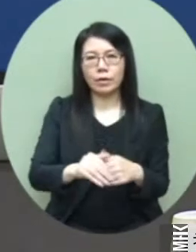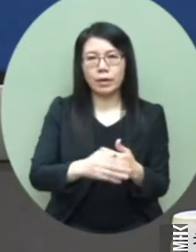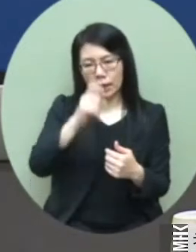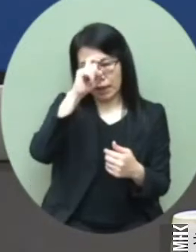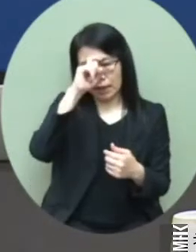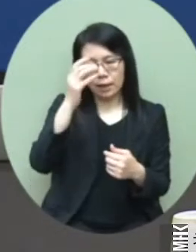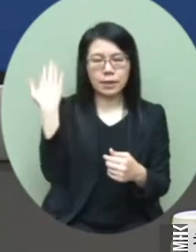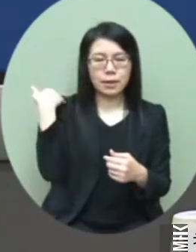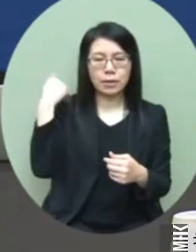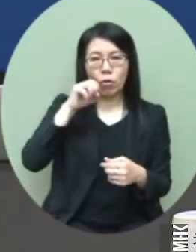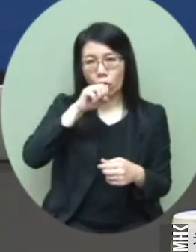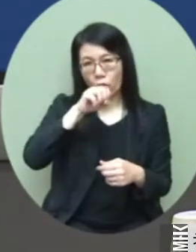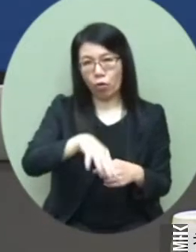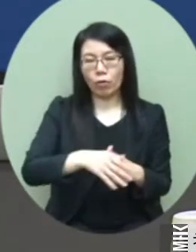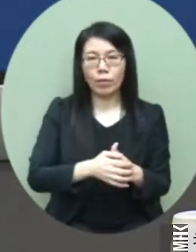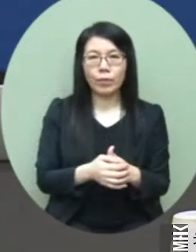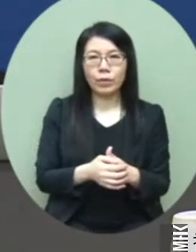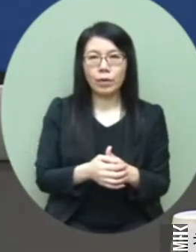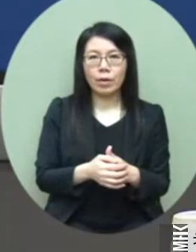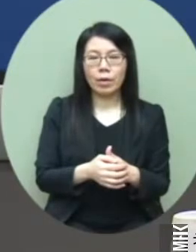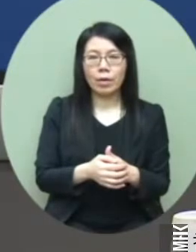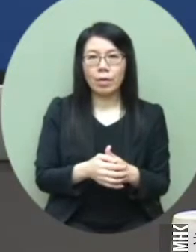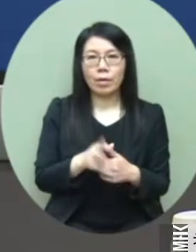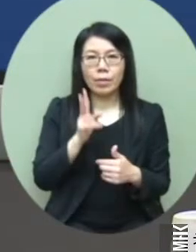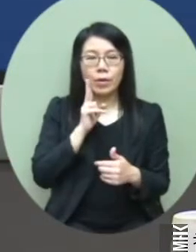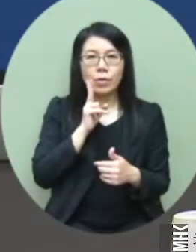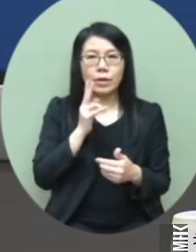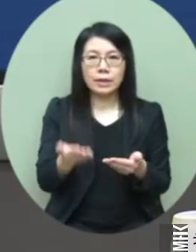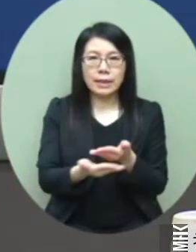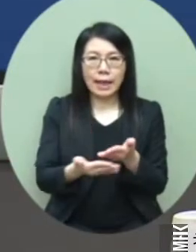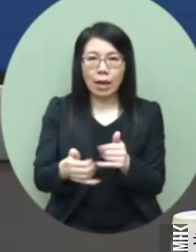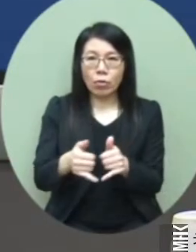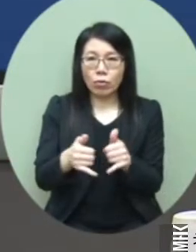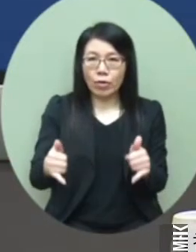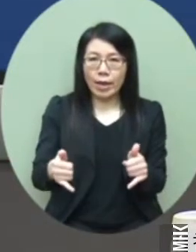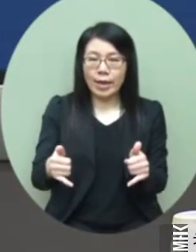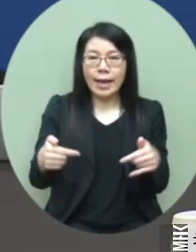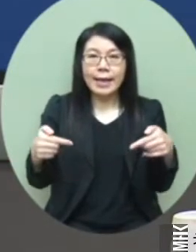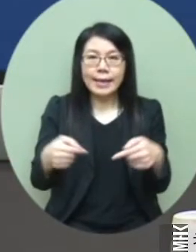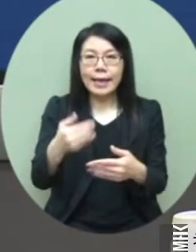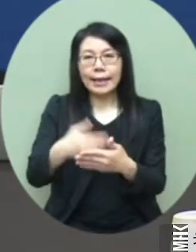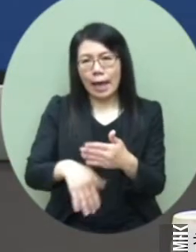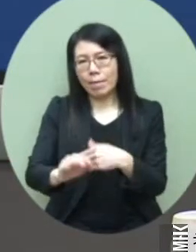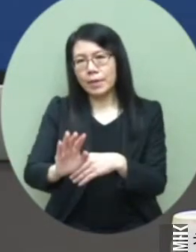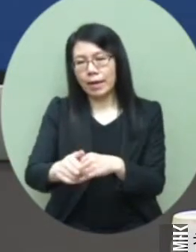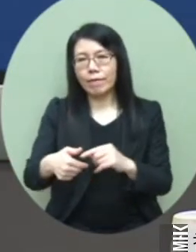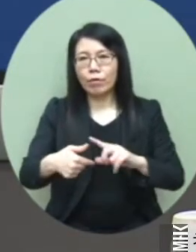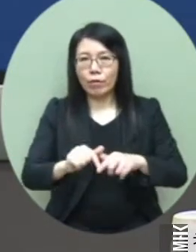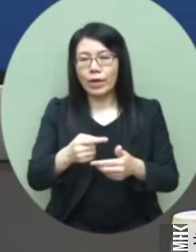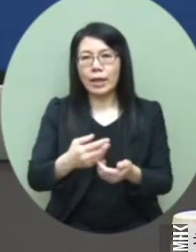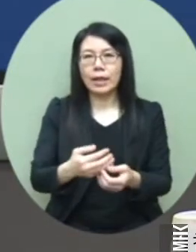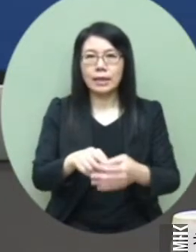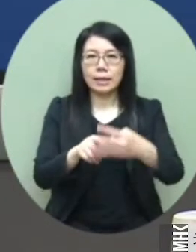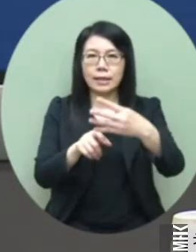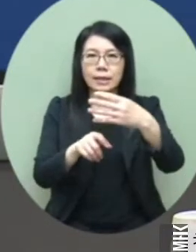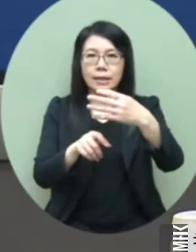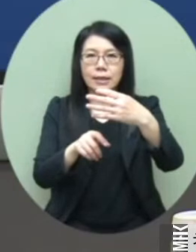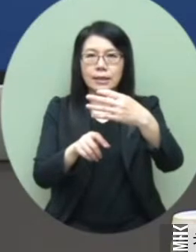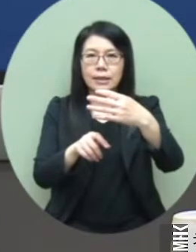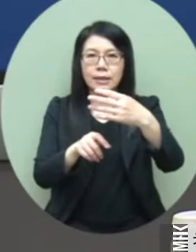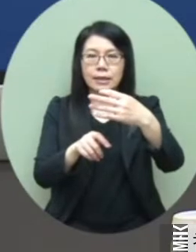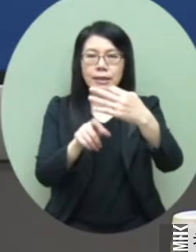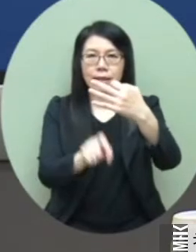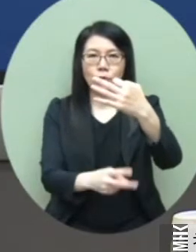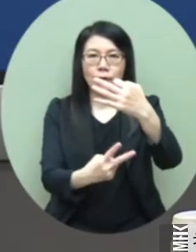mentioned about relaxation of social distancing measures on the 21st of March, it was supposed to take place in